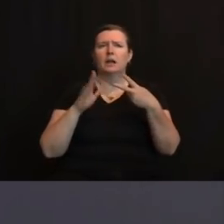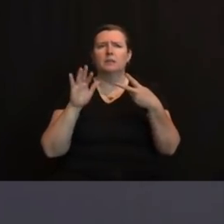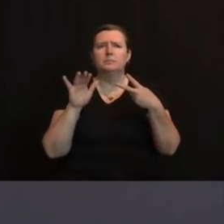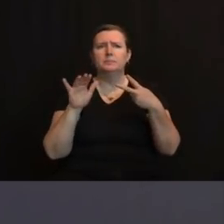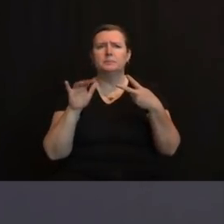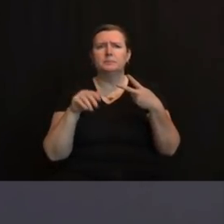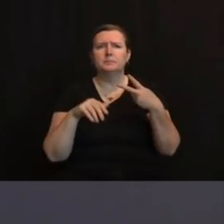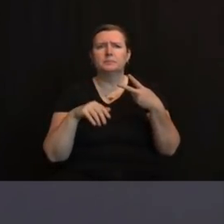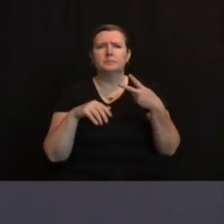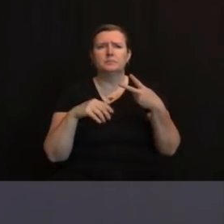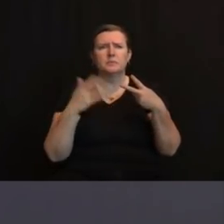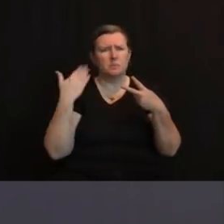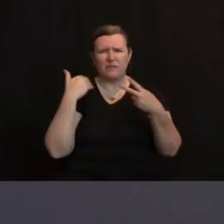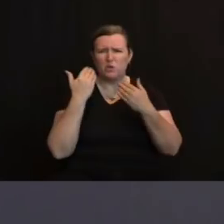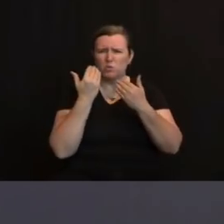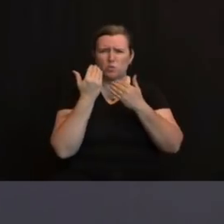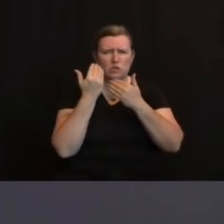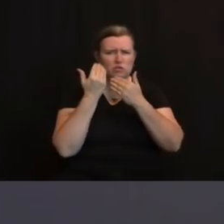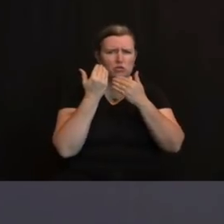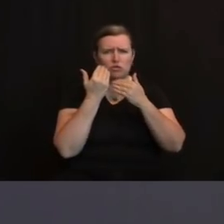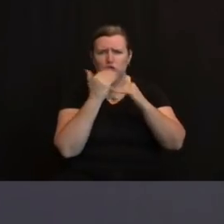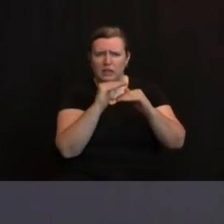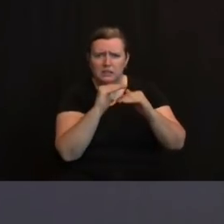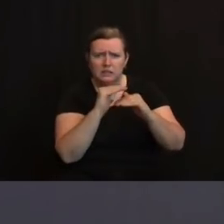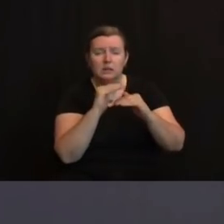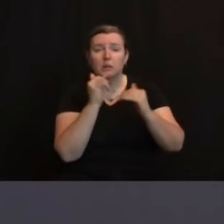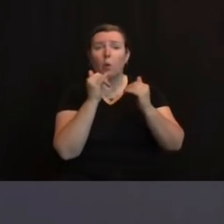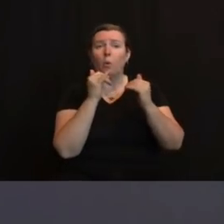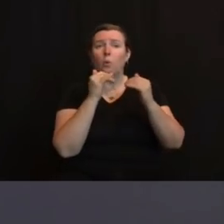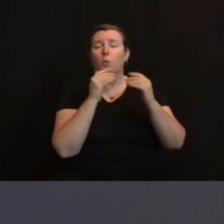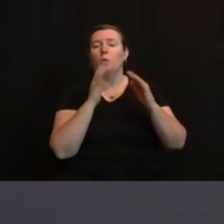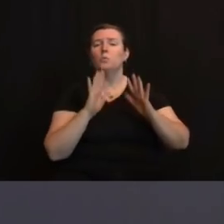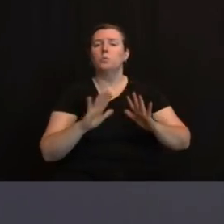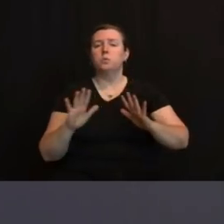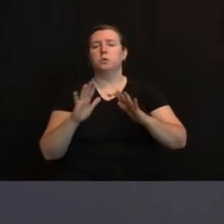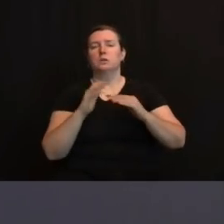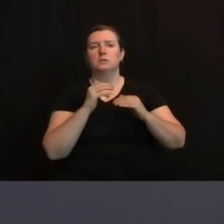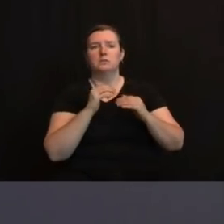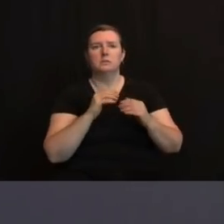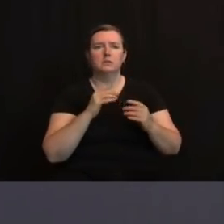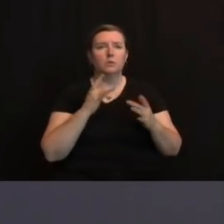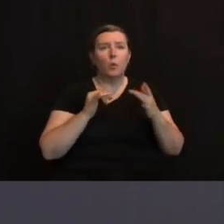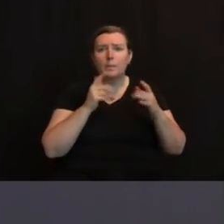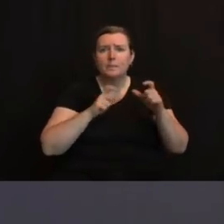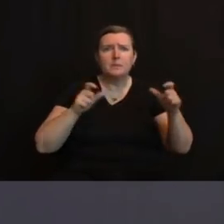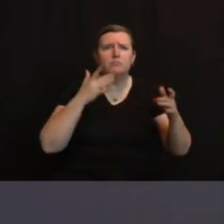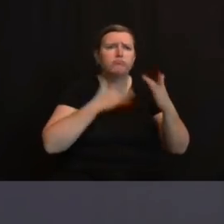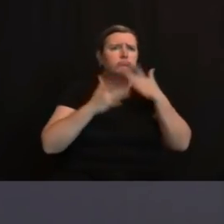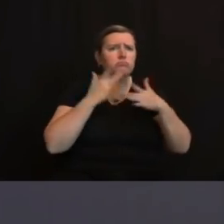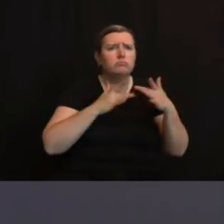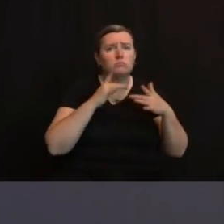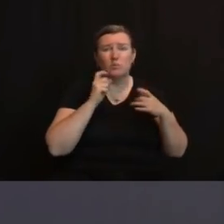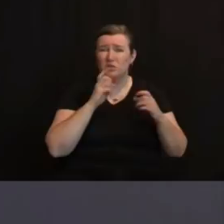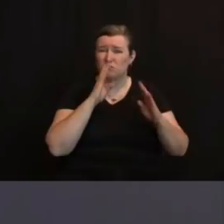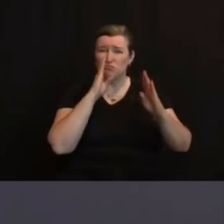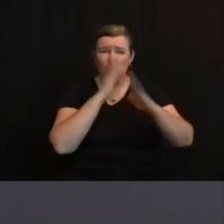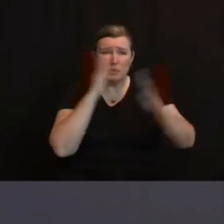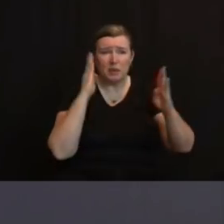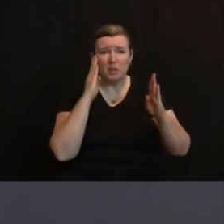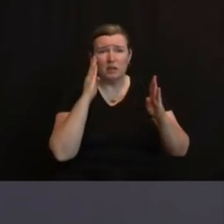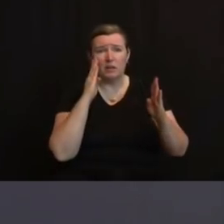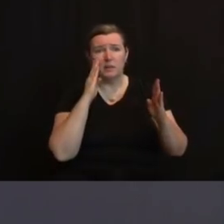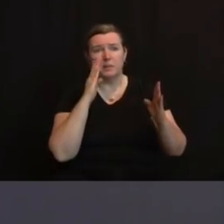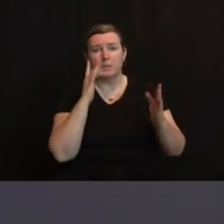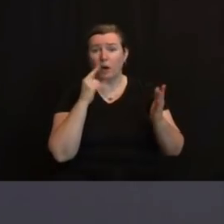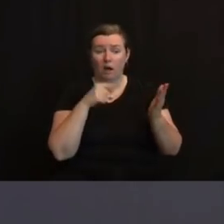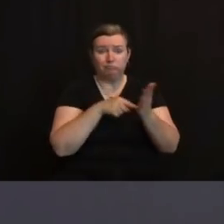you enforced, there are going to be people, especially underserved people in this state, they're going to be in trouble as far as rent and mortgages and stuff